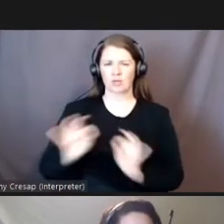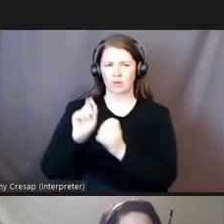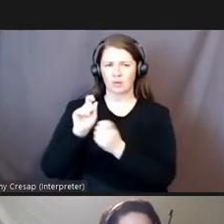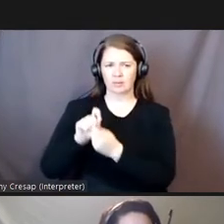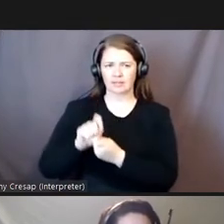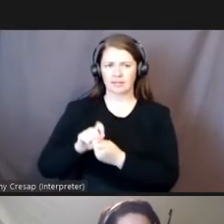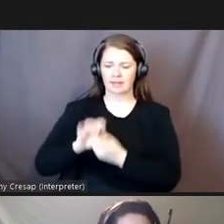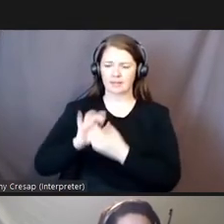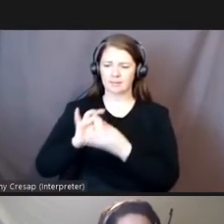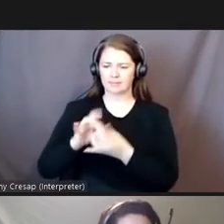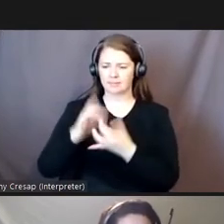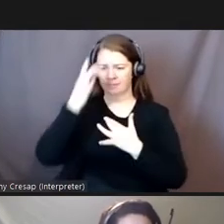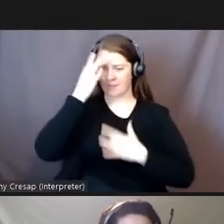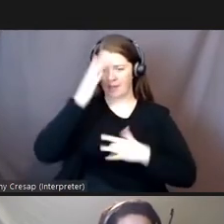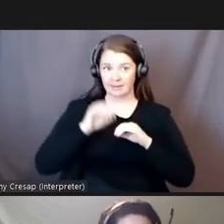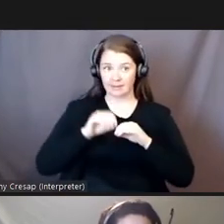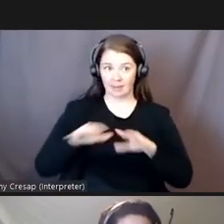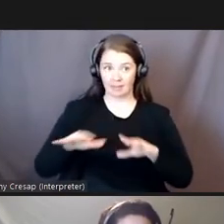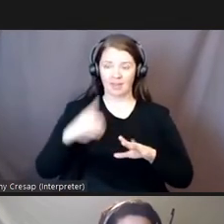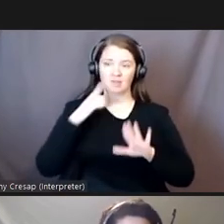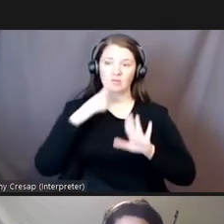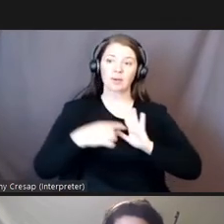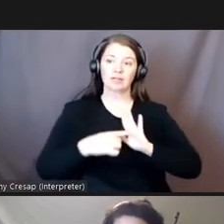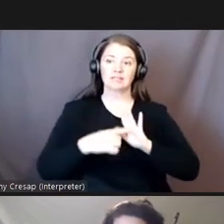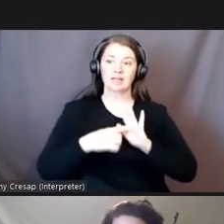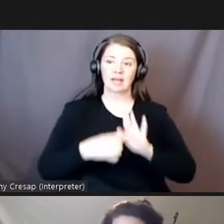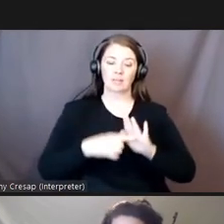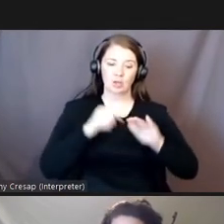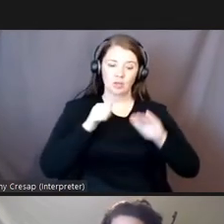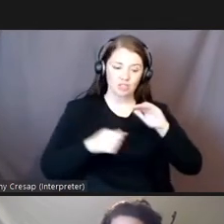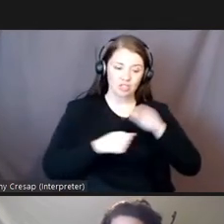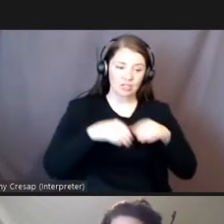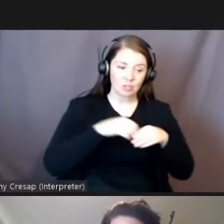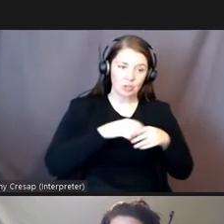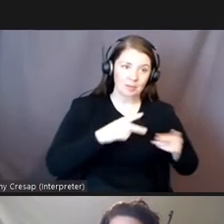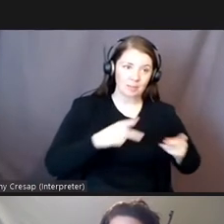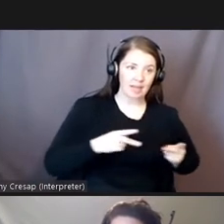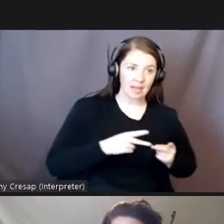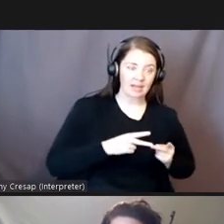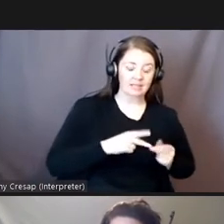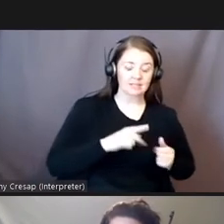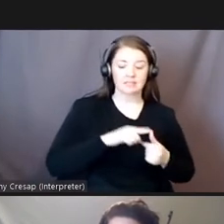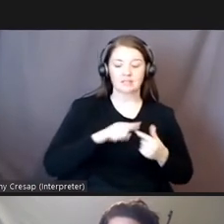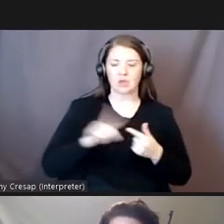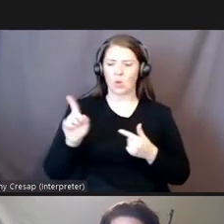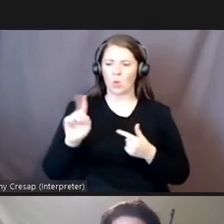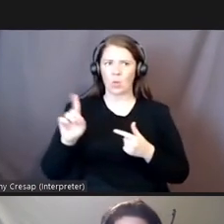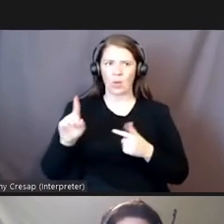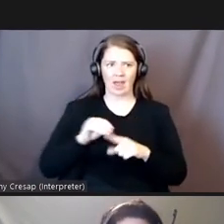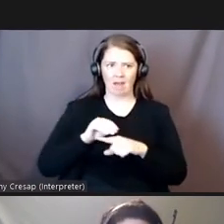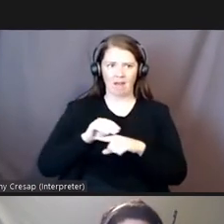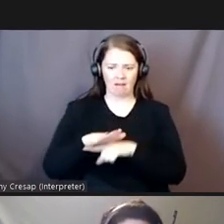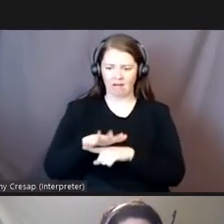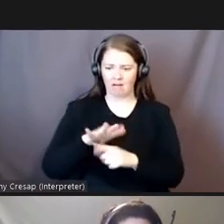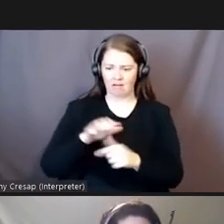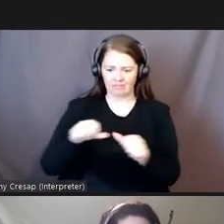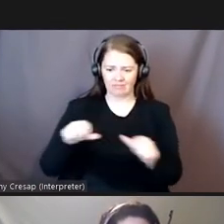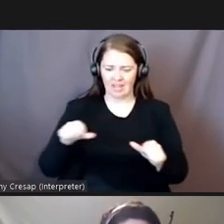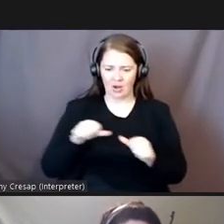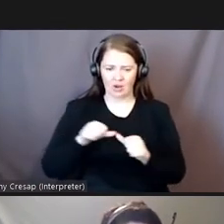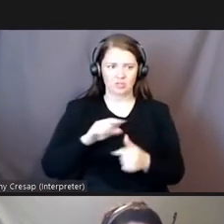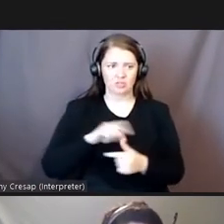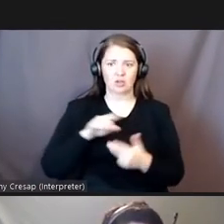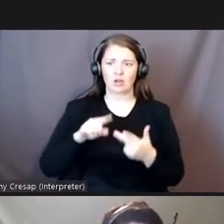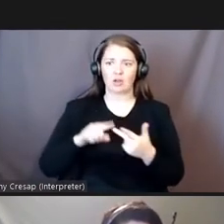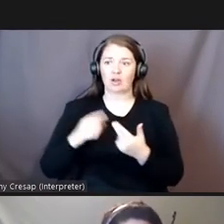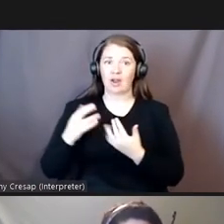about the pandemic, such as sheltering in place, areas that are affected by emergencies,